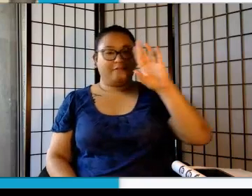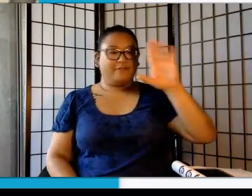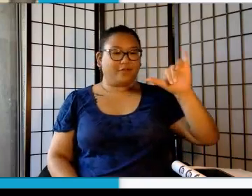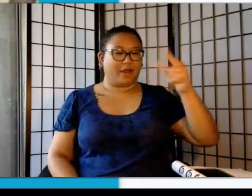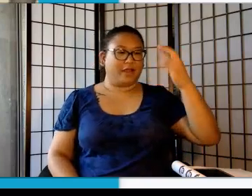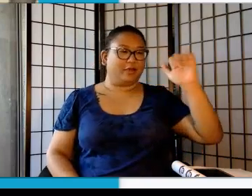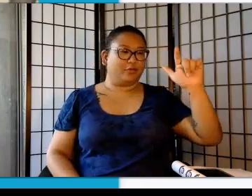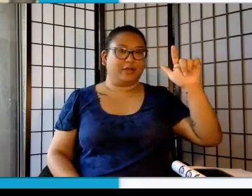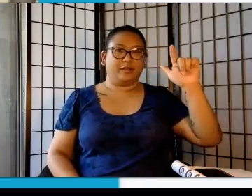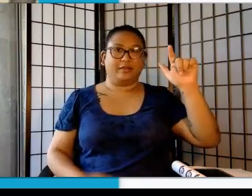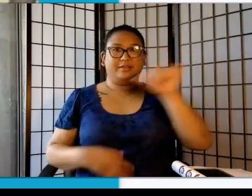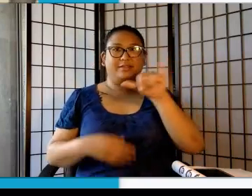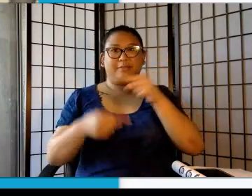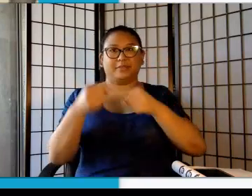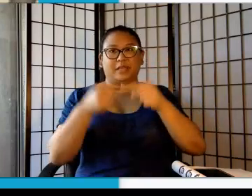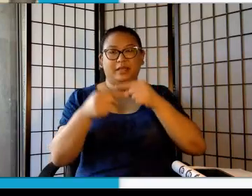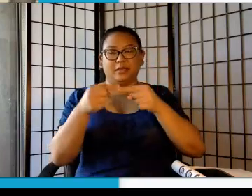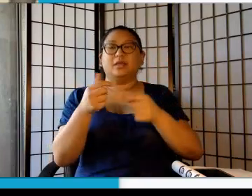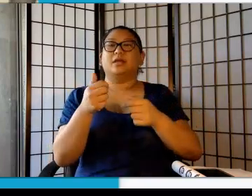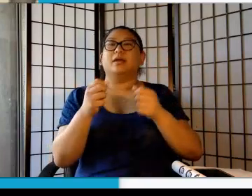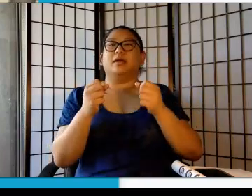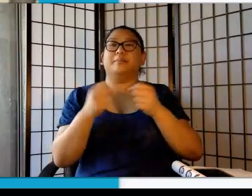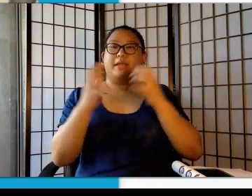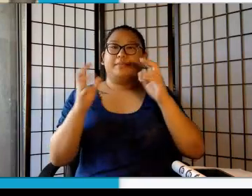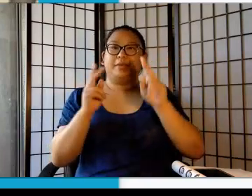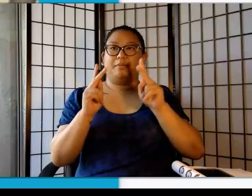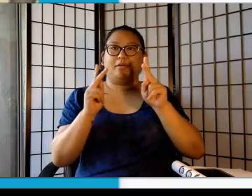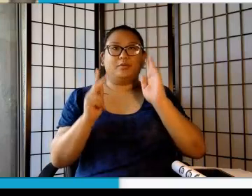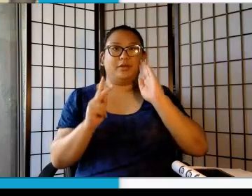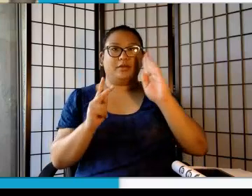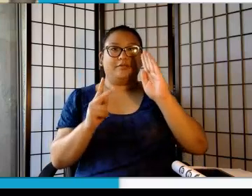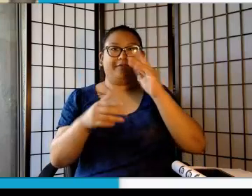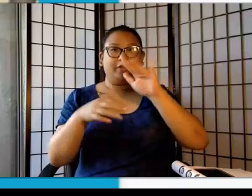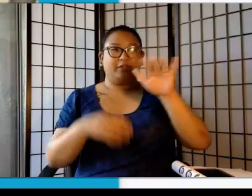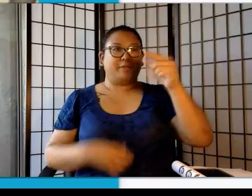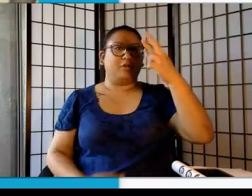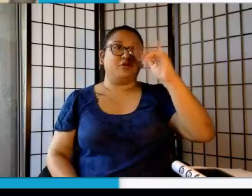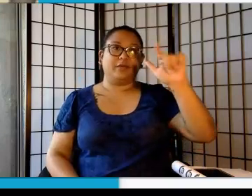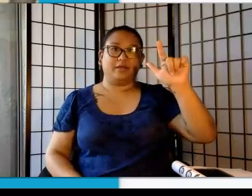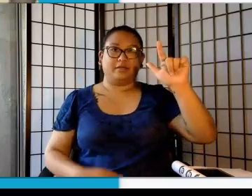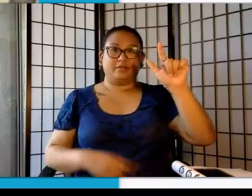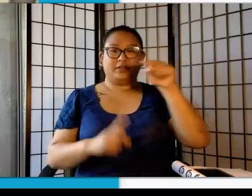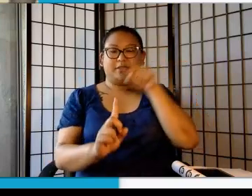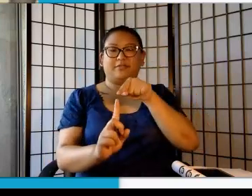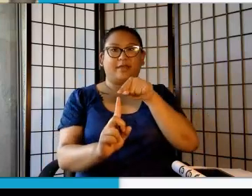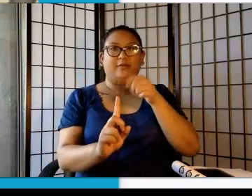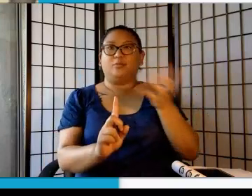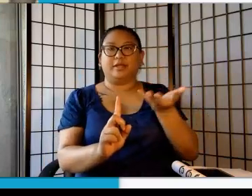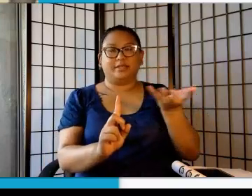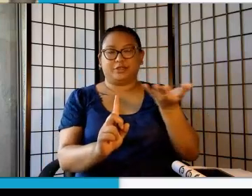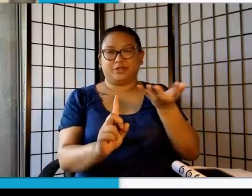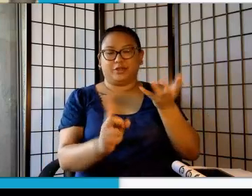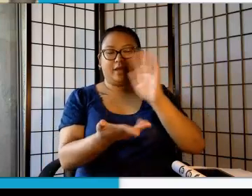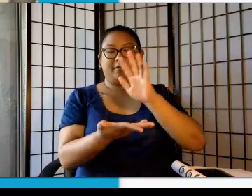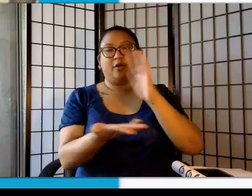cook, fry, grill is the same sign, many people will finger spell grill to specify what